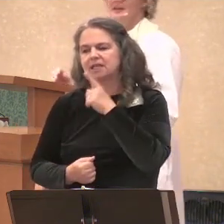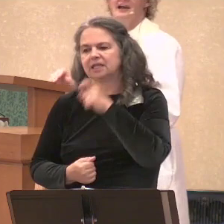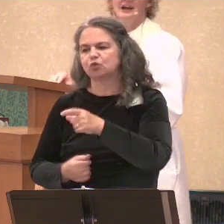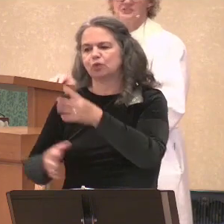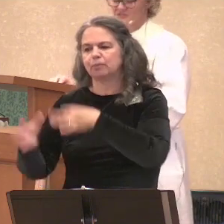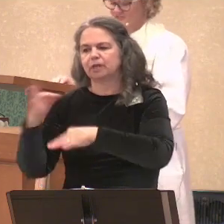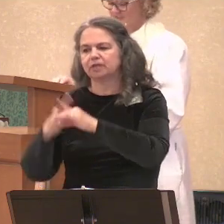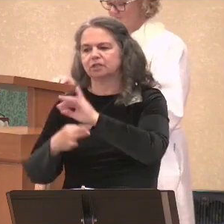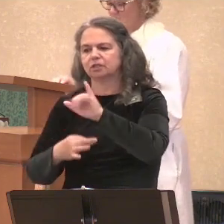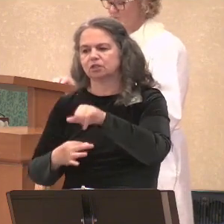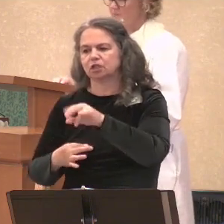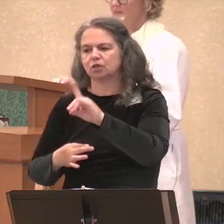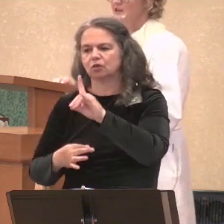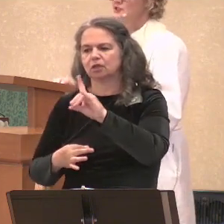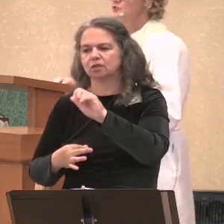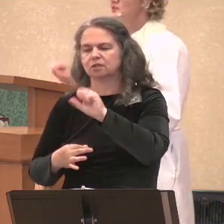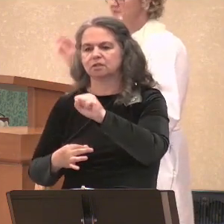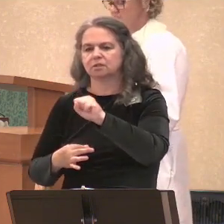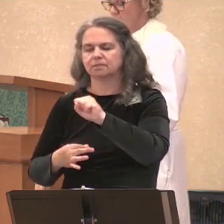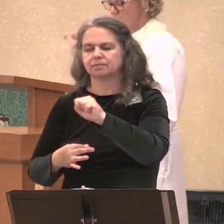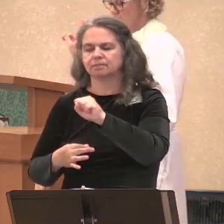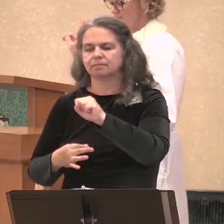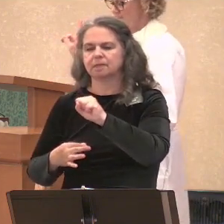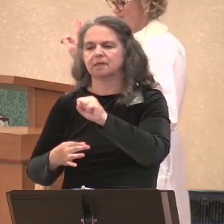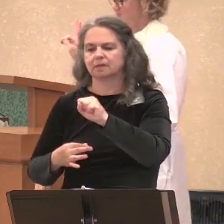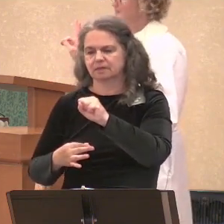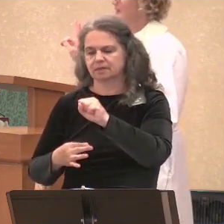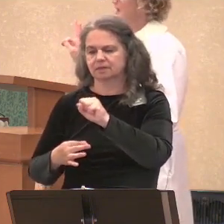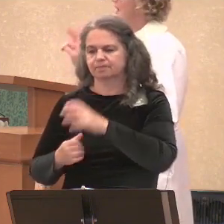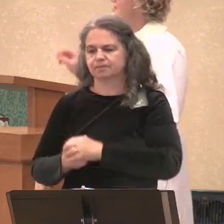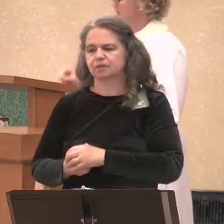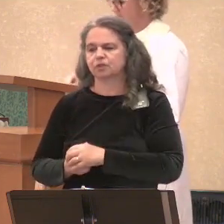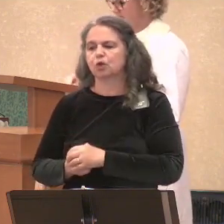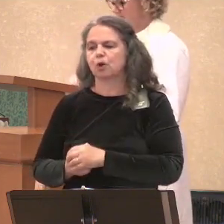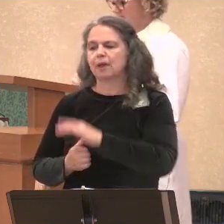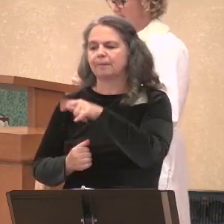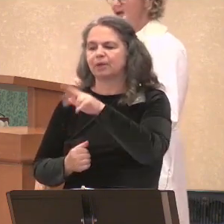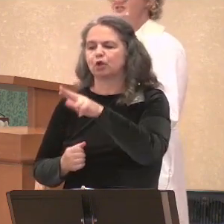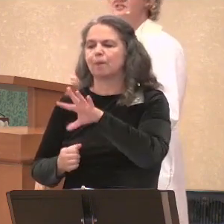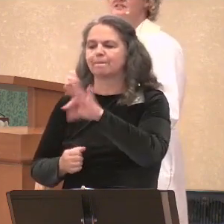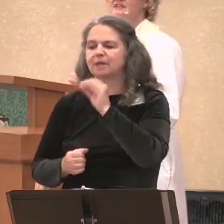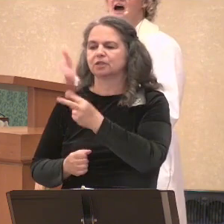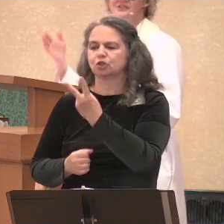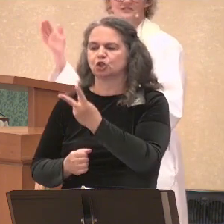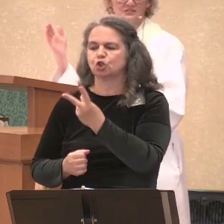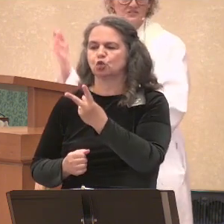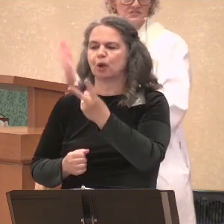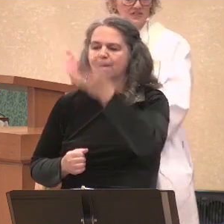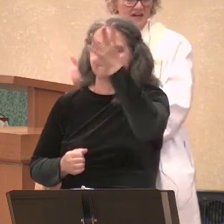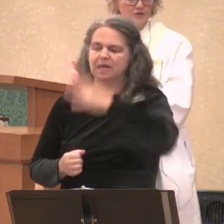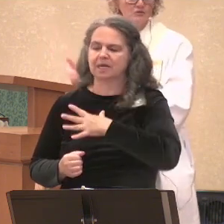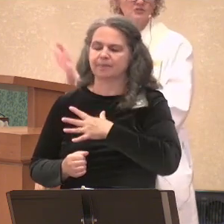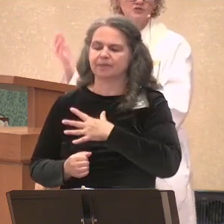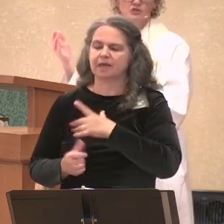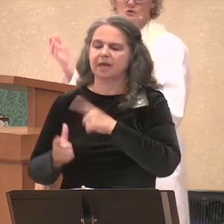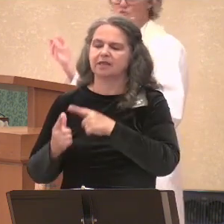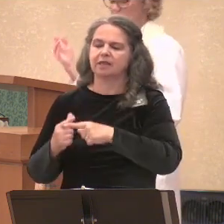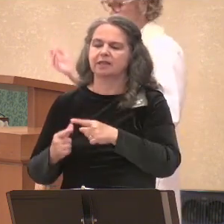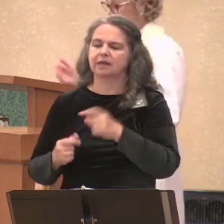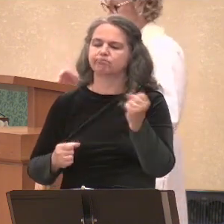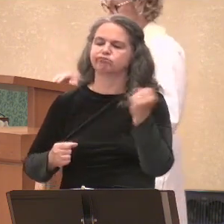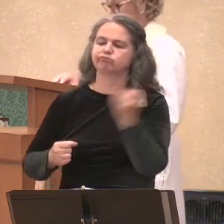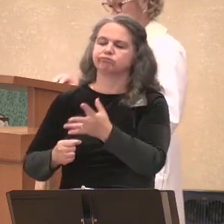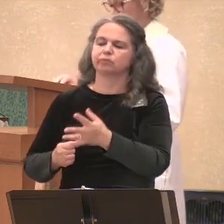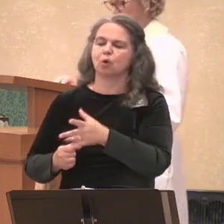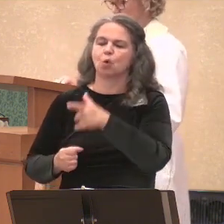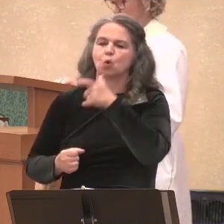Judas as a disciple. So he picked two men, and then they cast lots to decide which of the two would